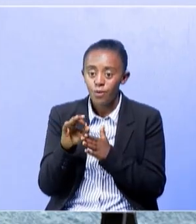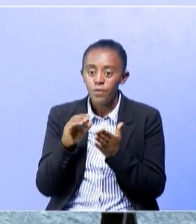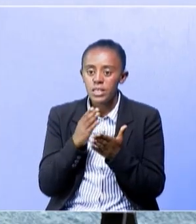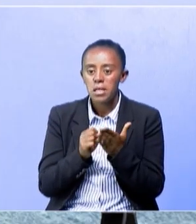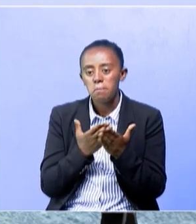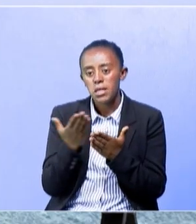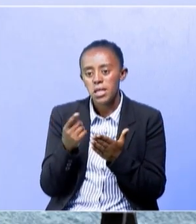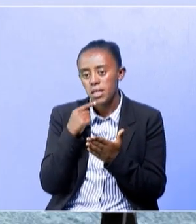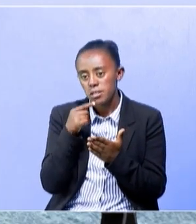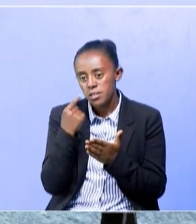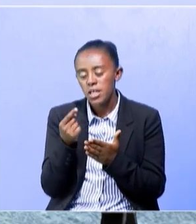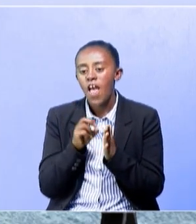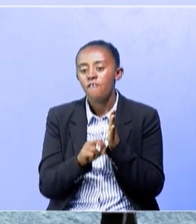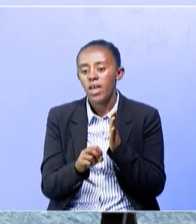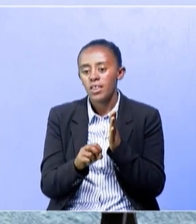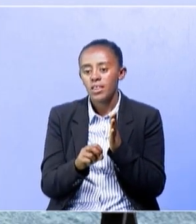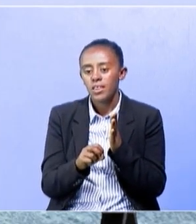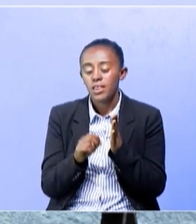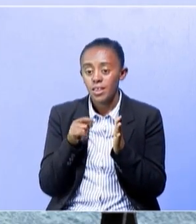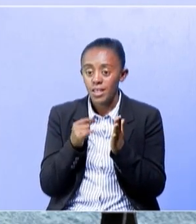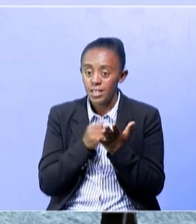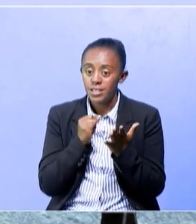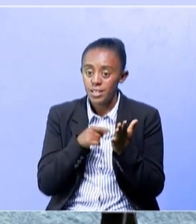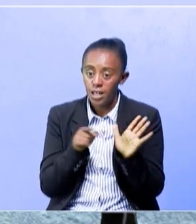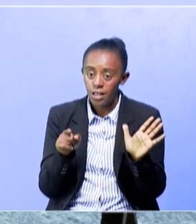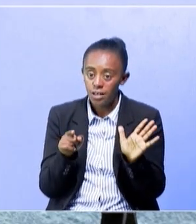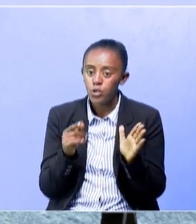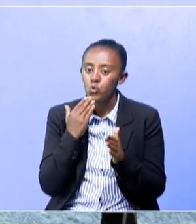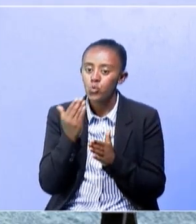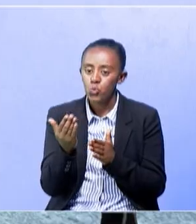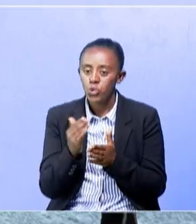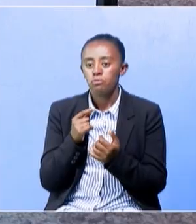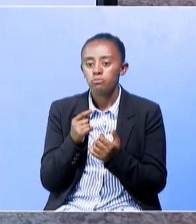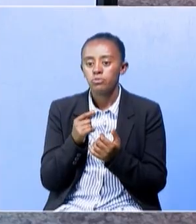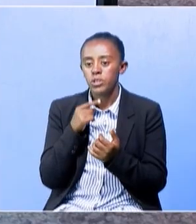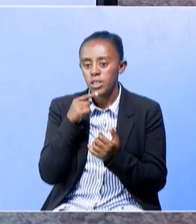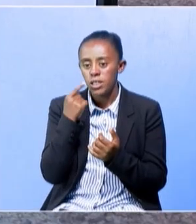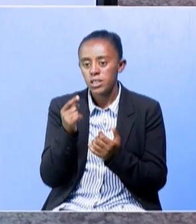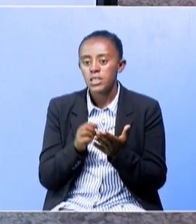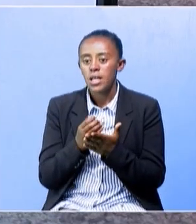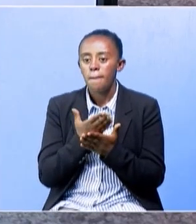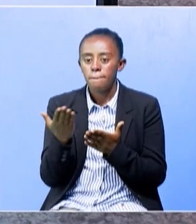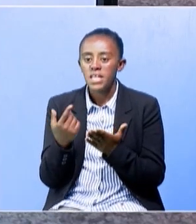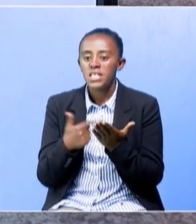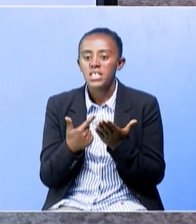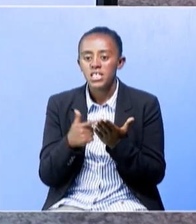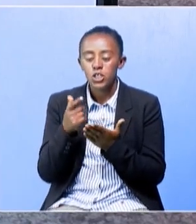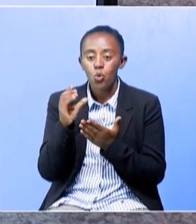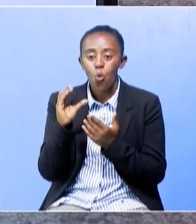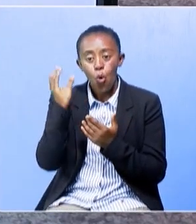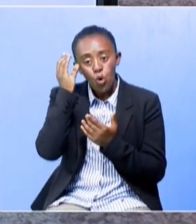can be said the effect. Is it clear? Good. Now, this concept